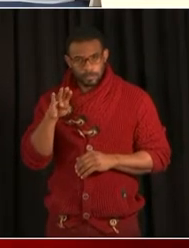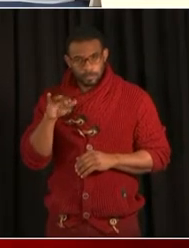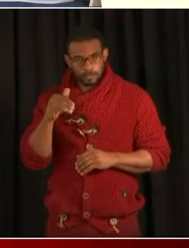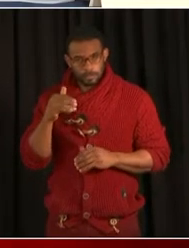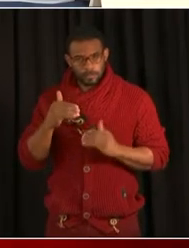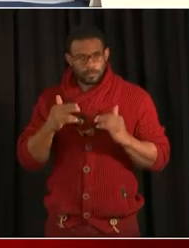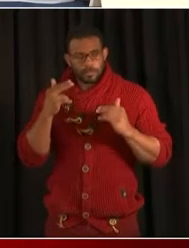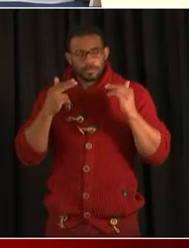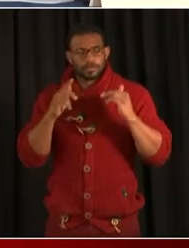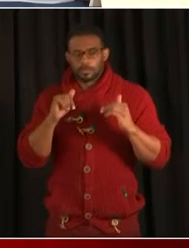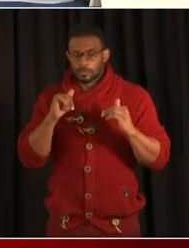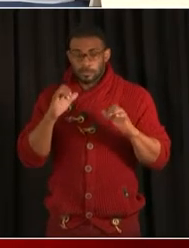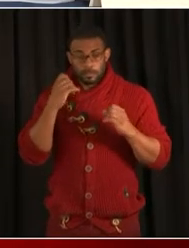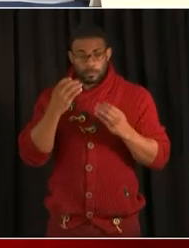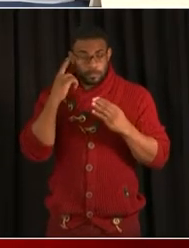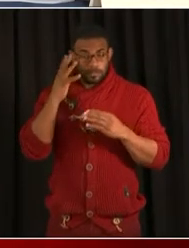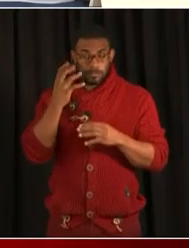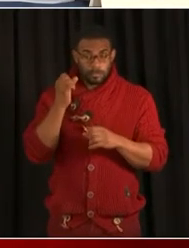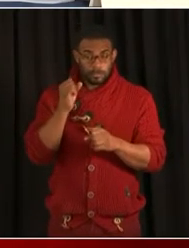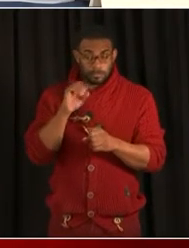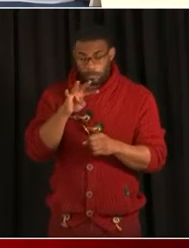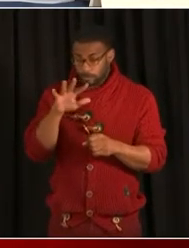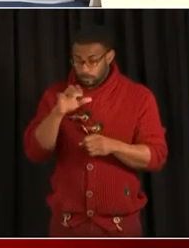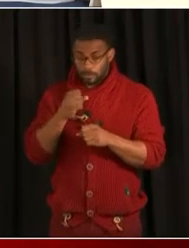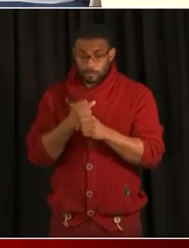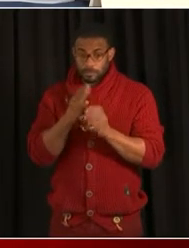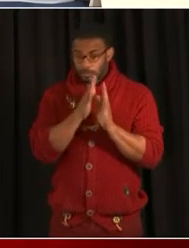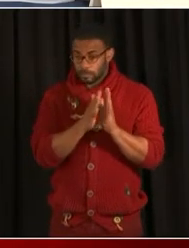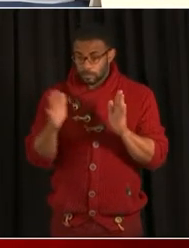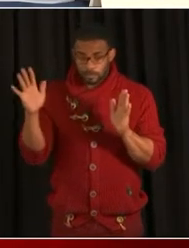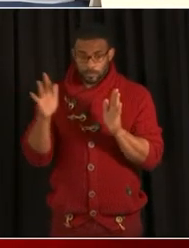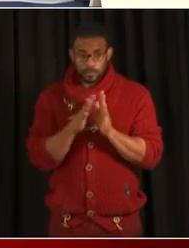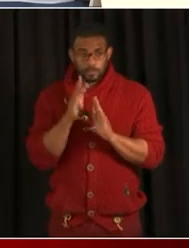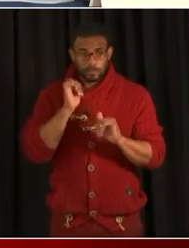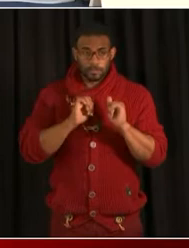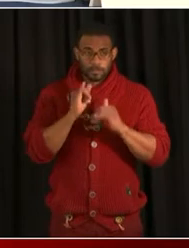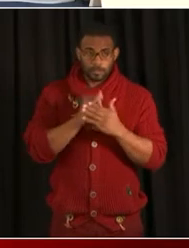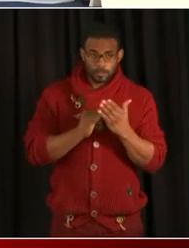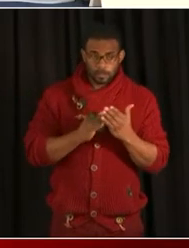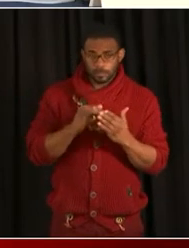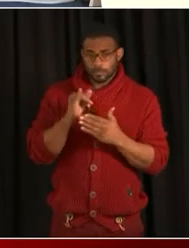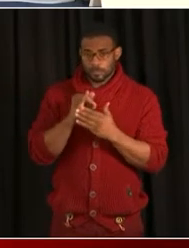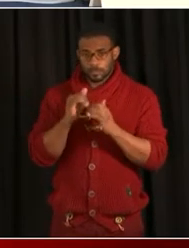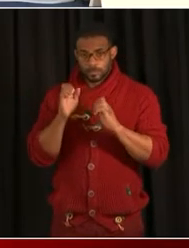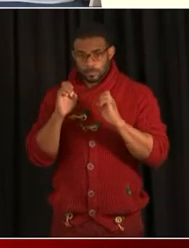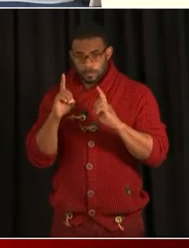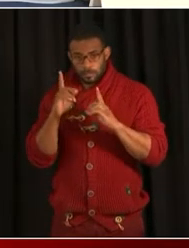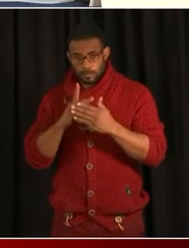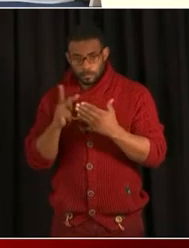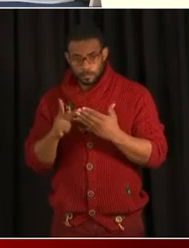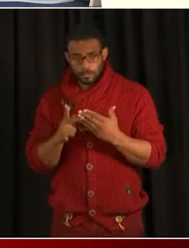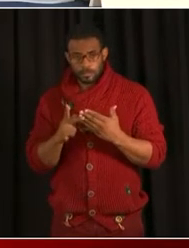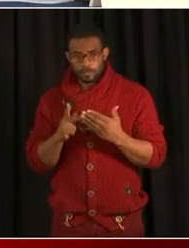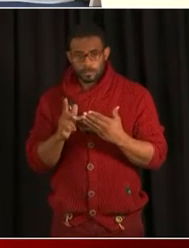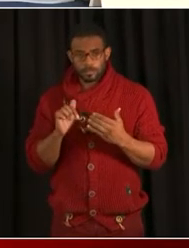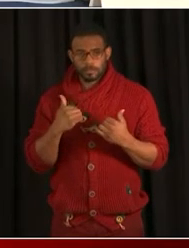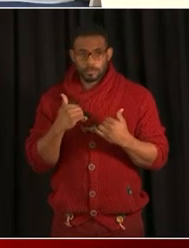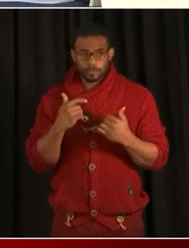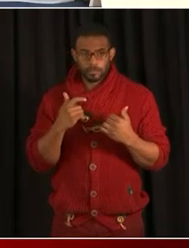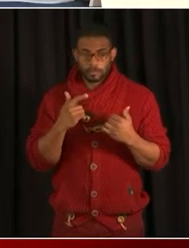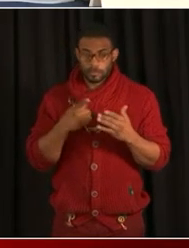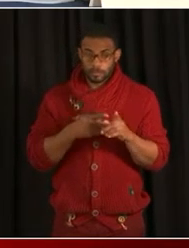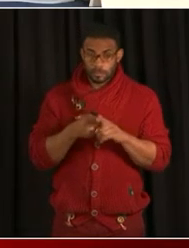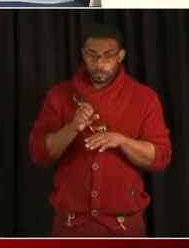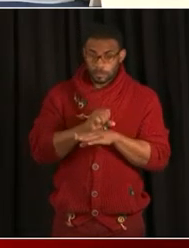doing that. We provide for 45 years a very wide variety of performing arts and arts education programs. We have a